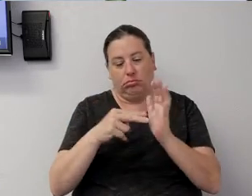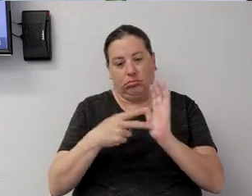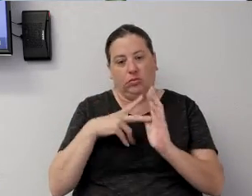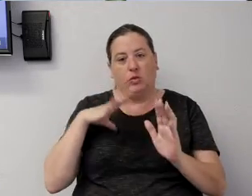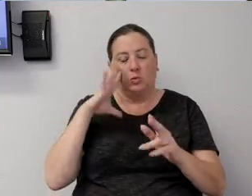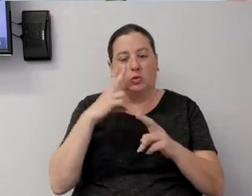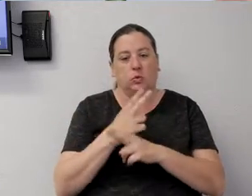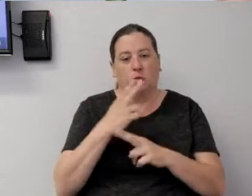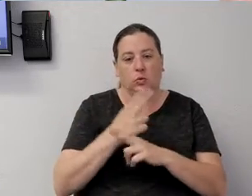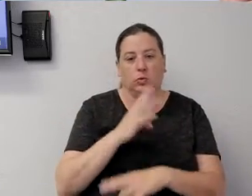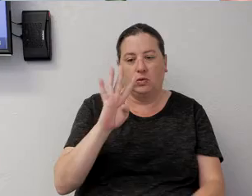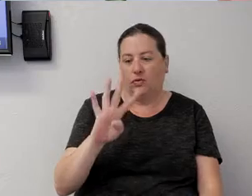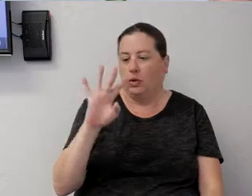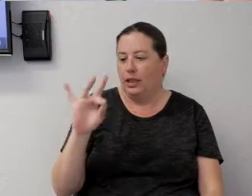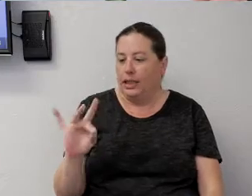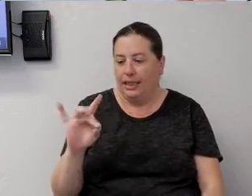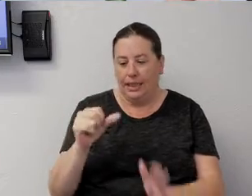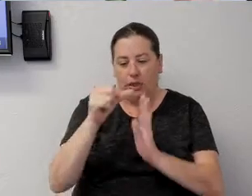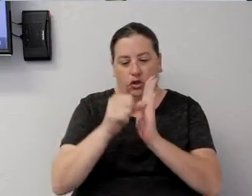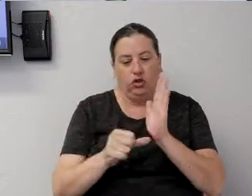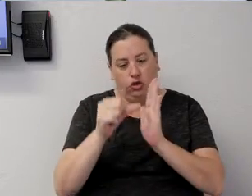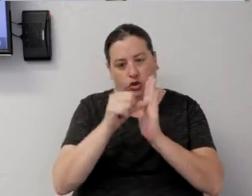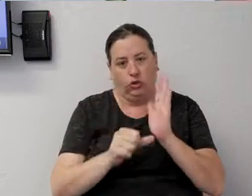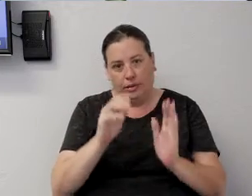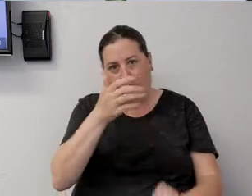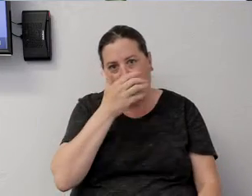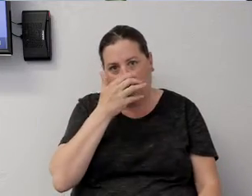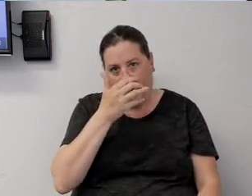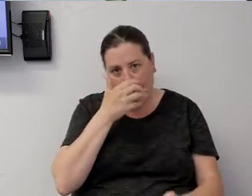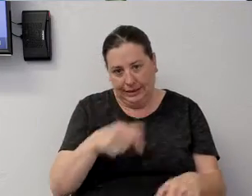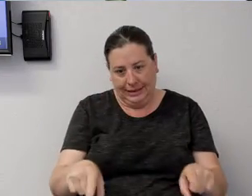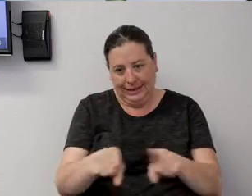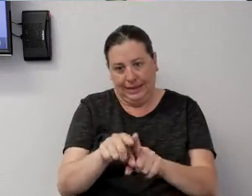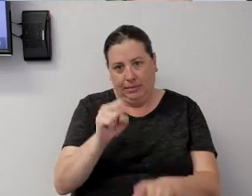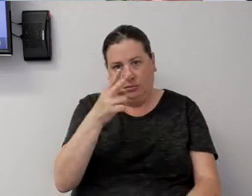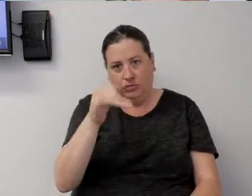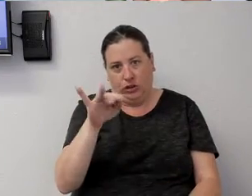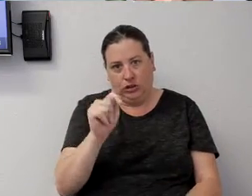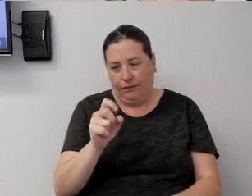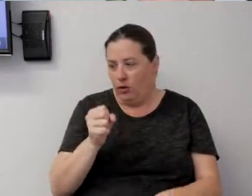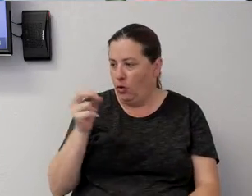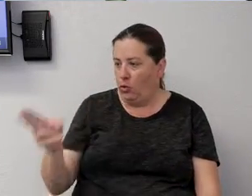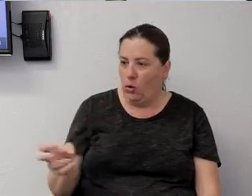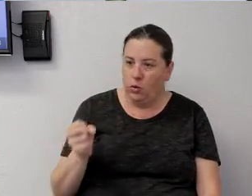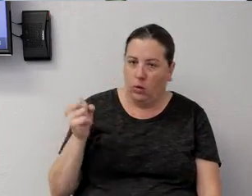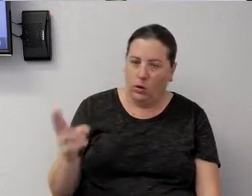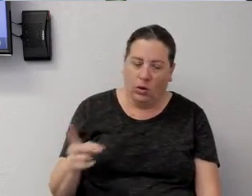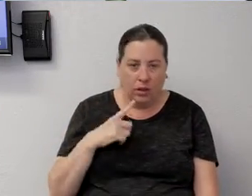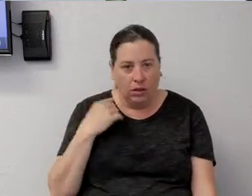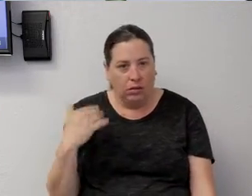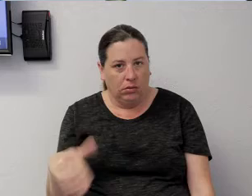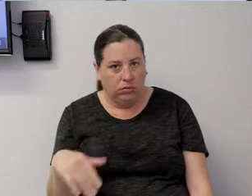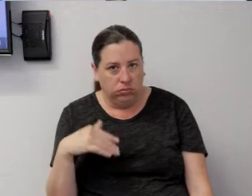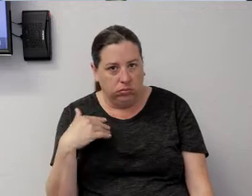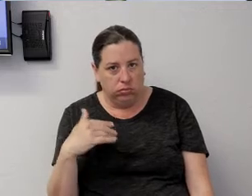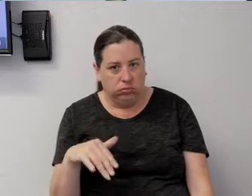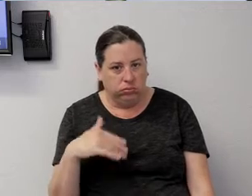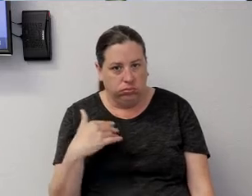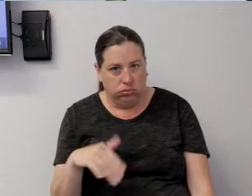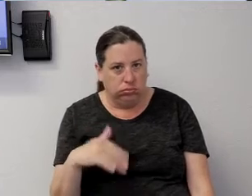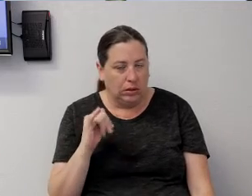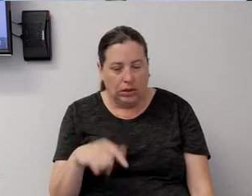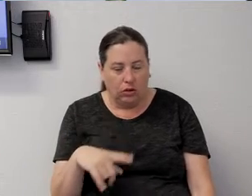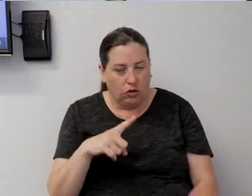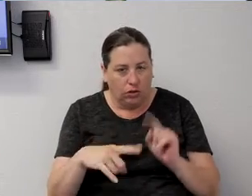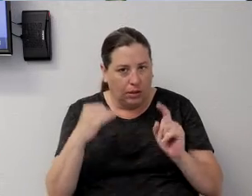48 surgical masks in that same shift, throwing them all away. That was unimaginable just a few weeks